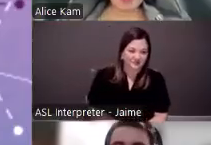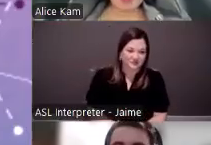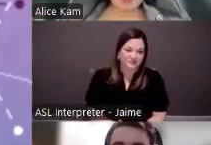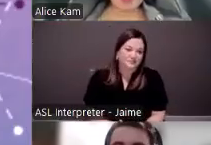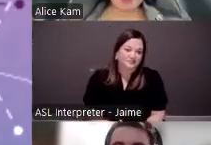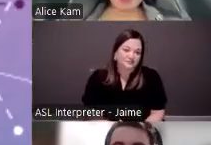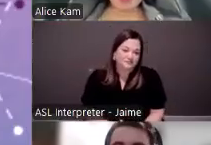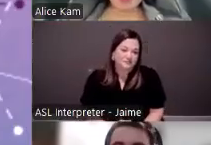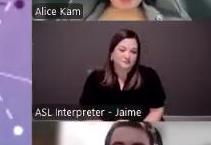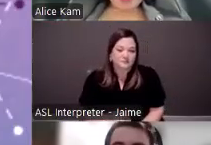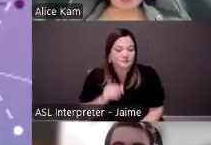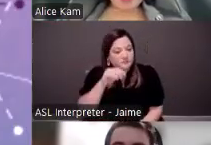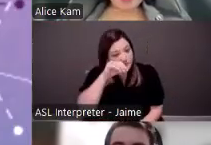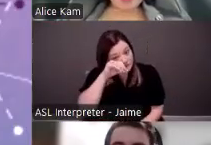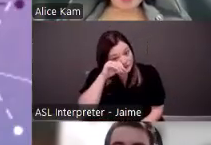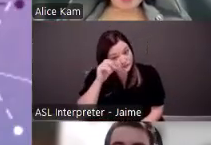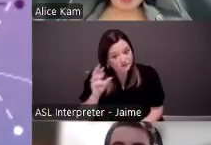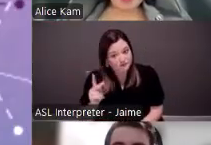Right.